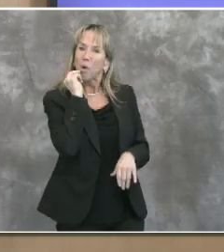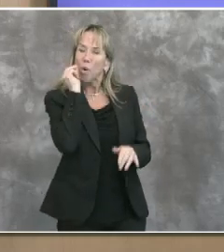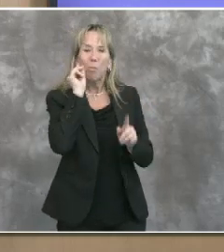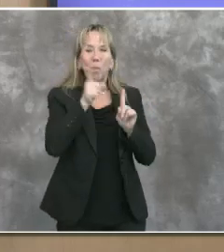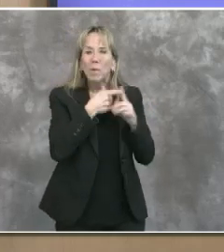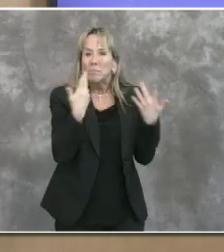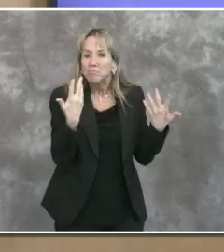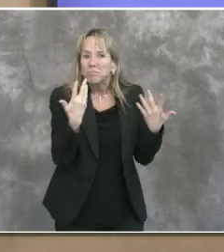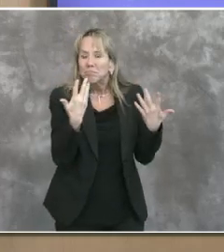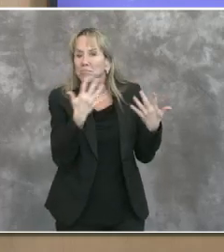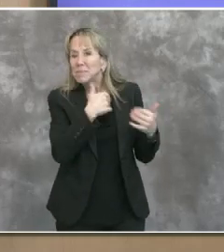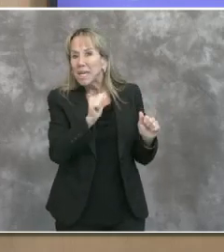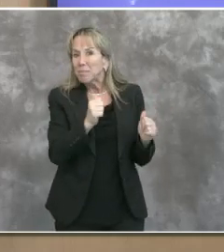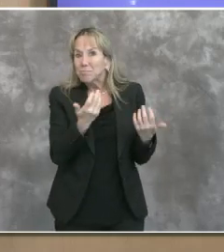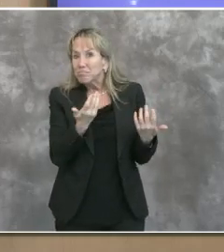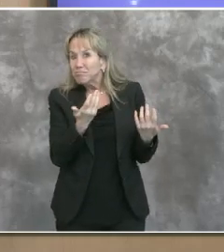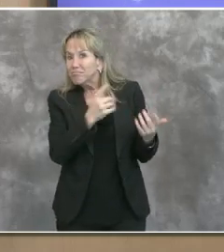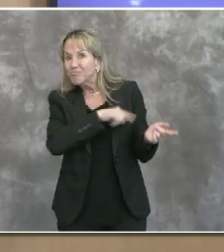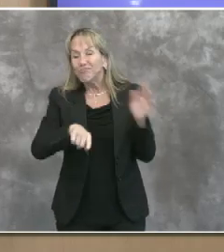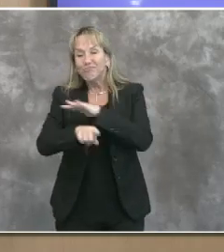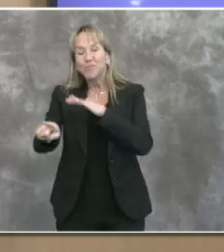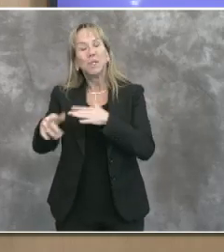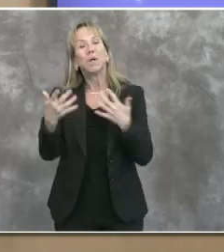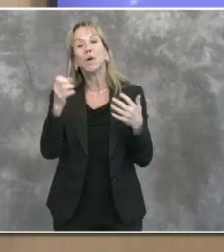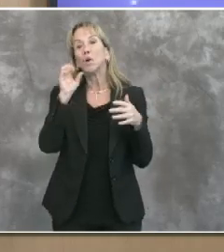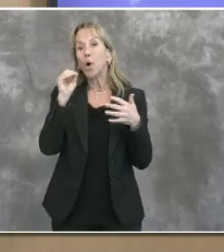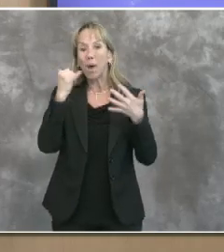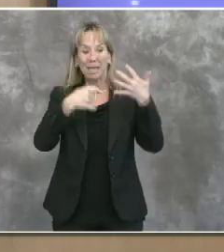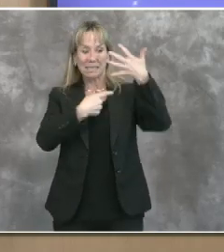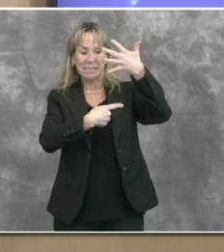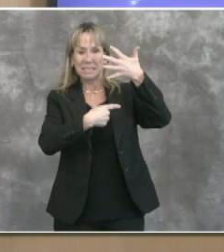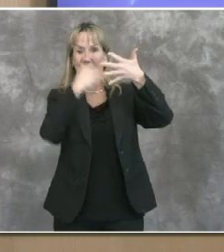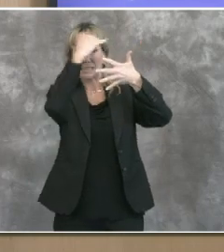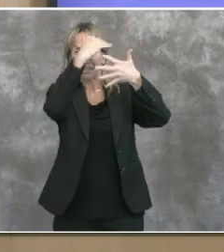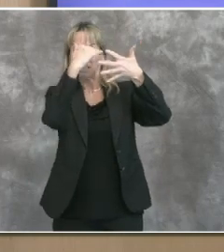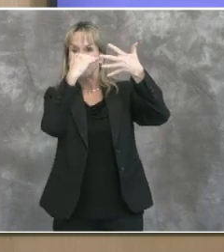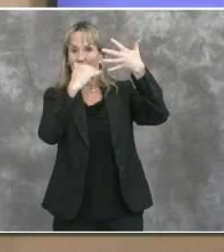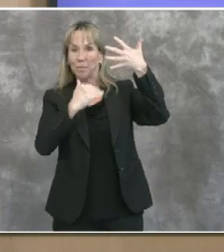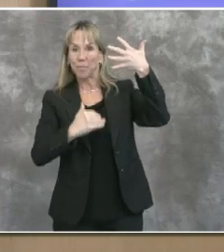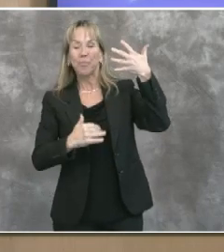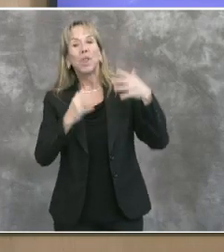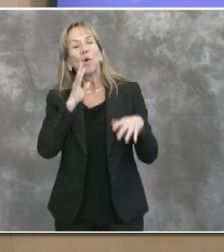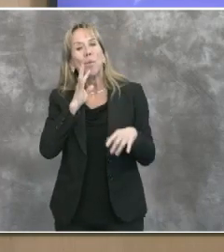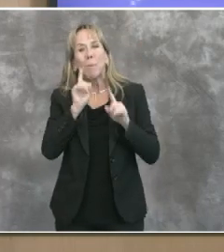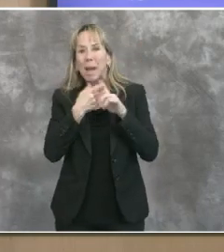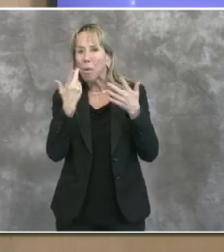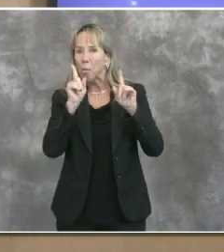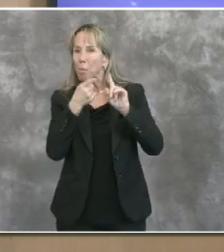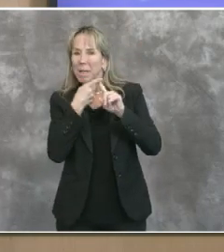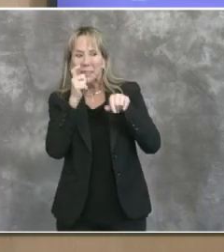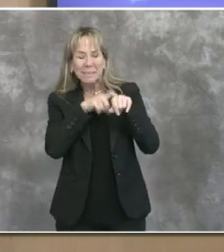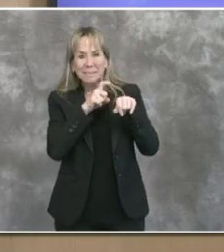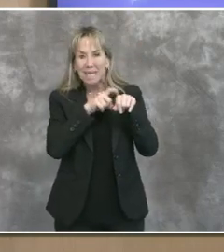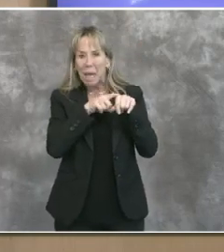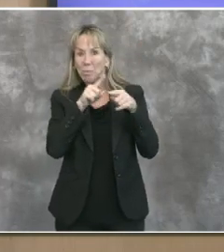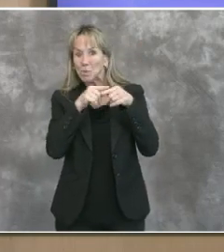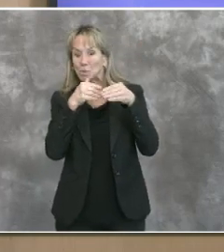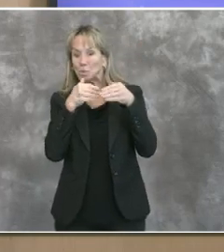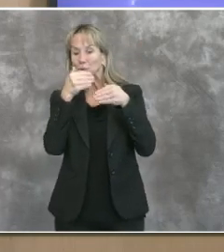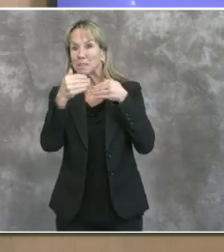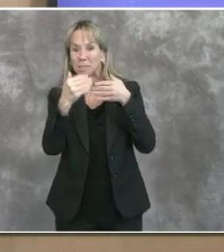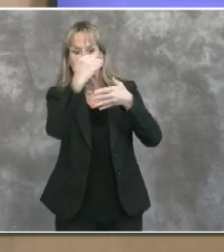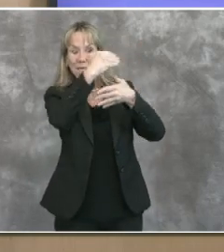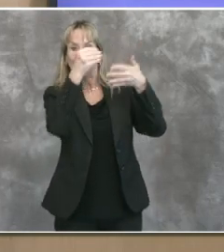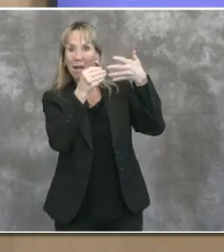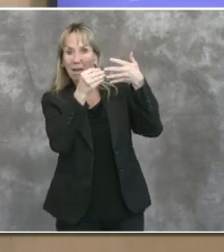monitor the progress when you move into another phase of beginning to reopen and knowing when is appropriate to take a step forward